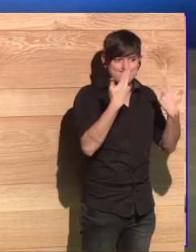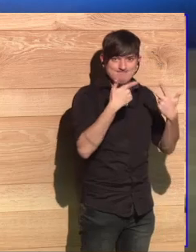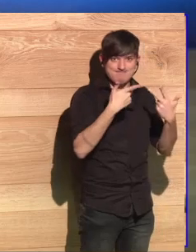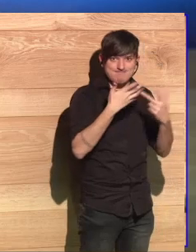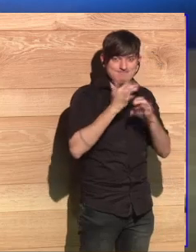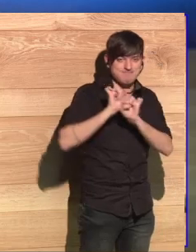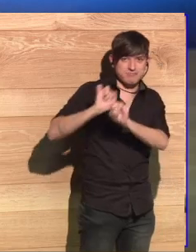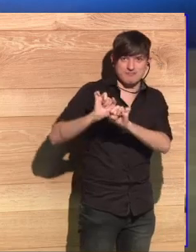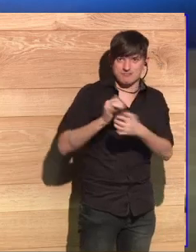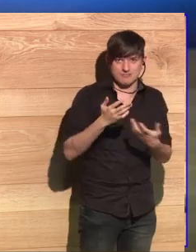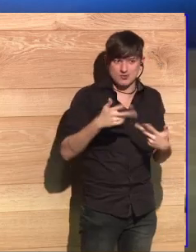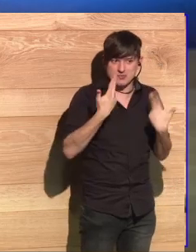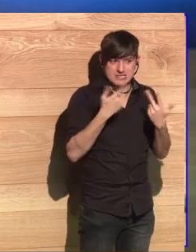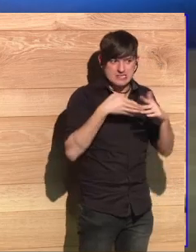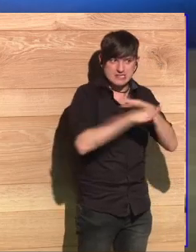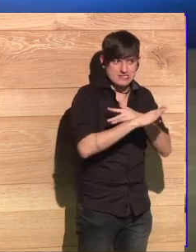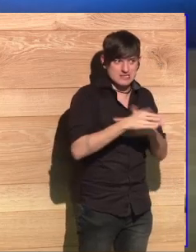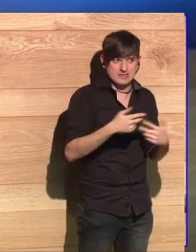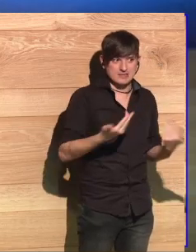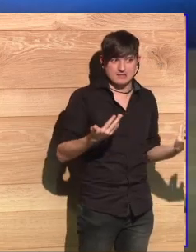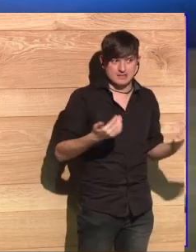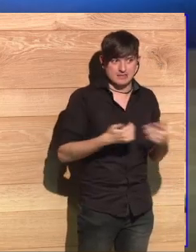they won't let you use the toilets.